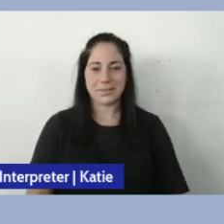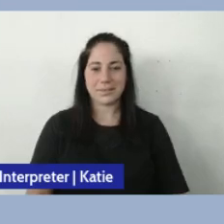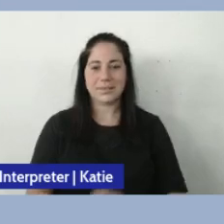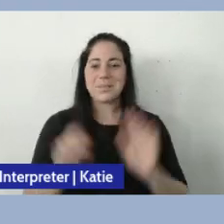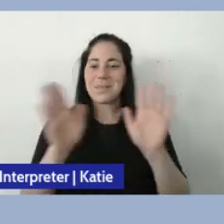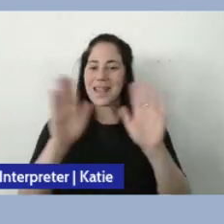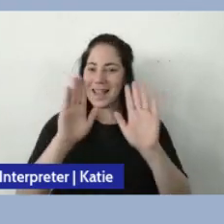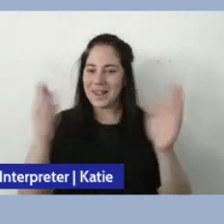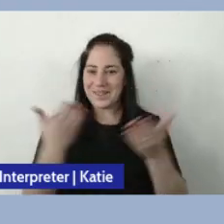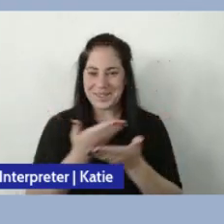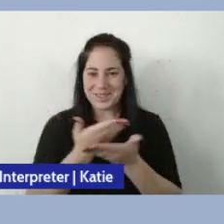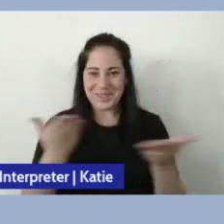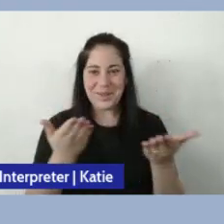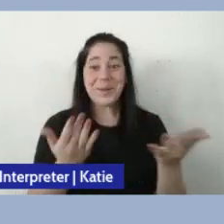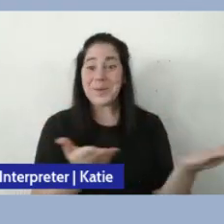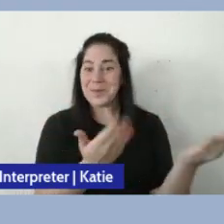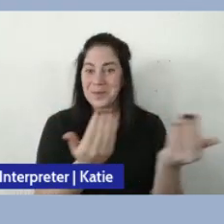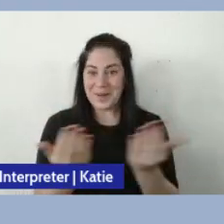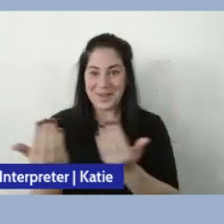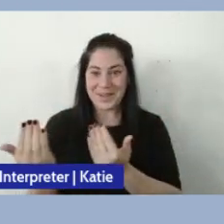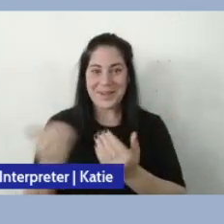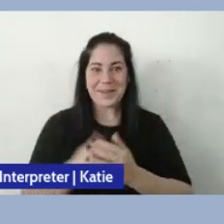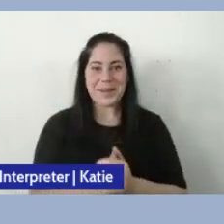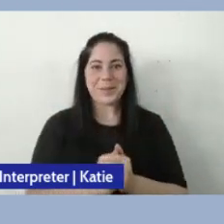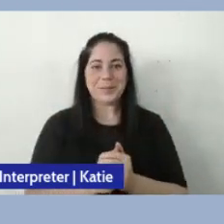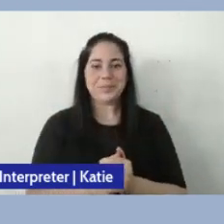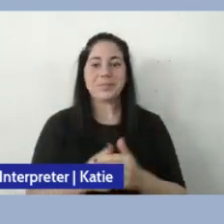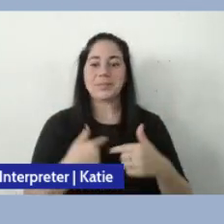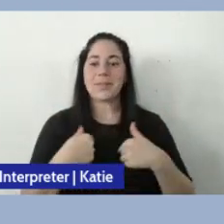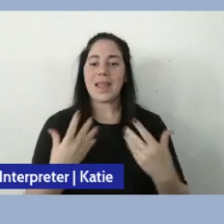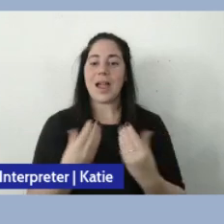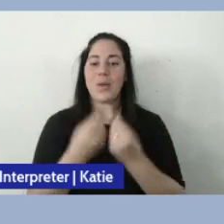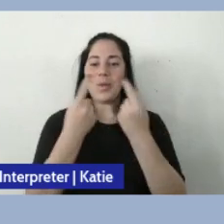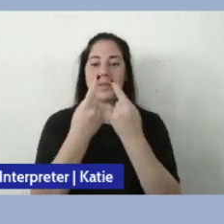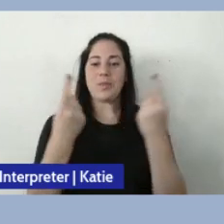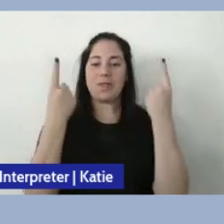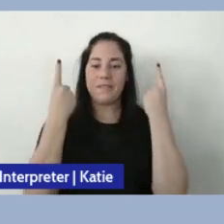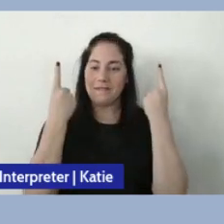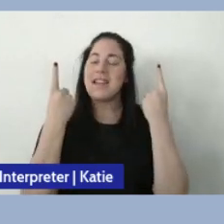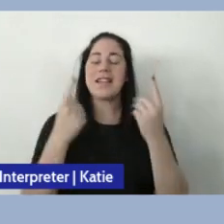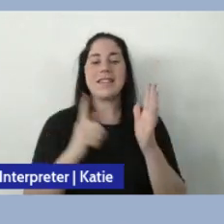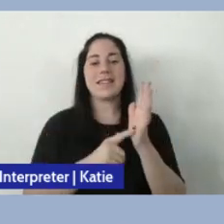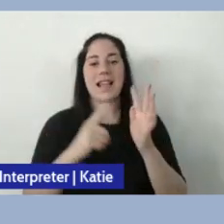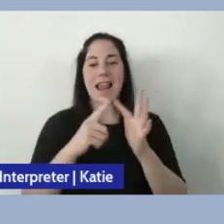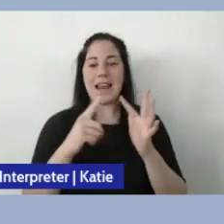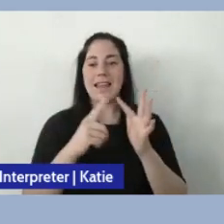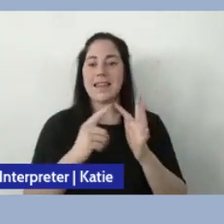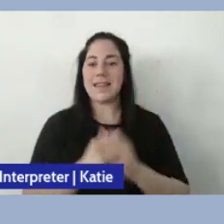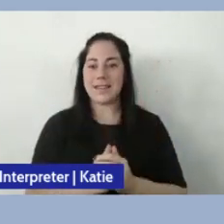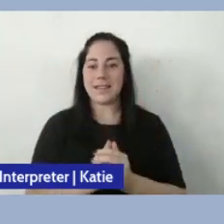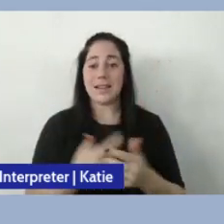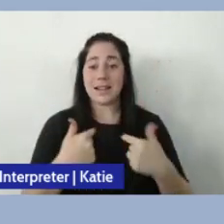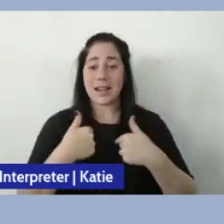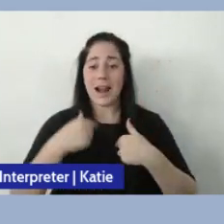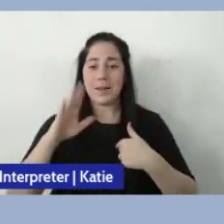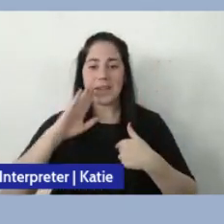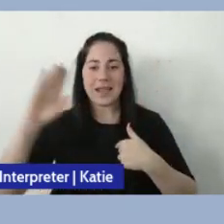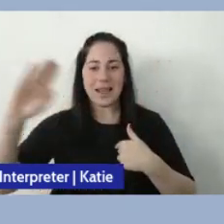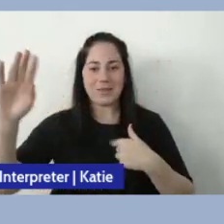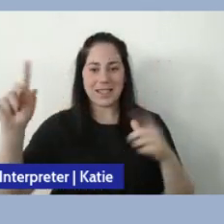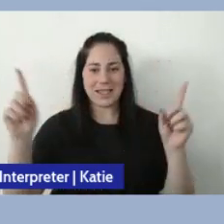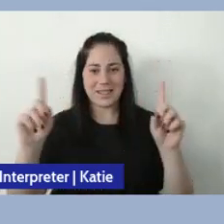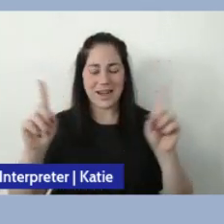Hi everyone, welcome. I'm Professor Lee Fei Lo, and I'm excited to be your Master of Ceremonies in today's